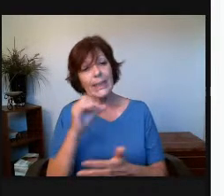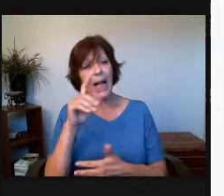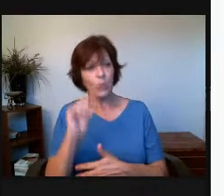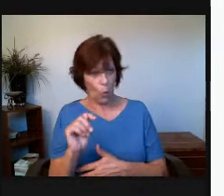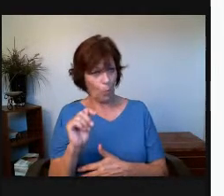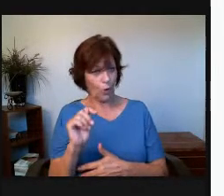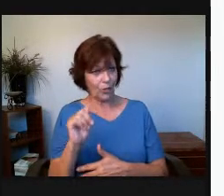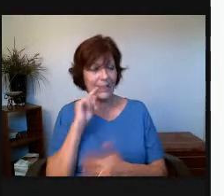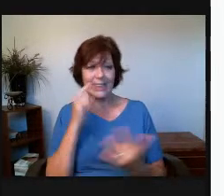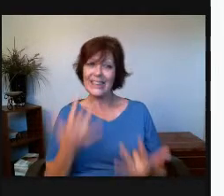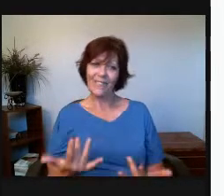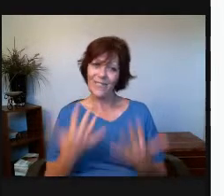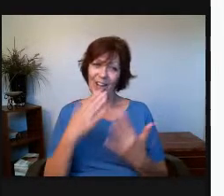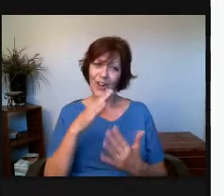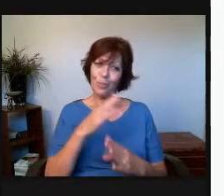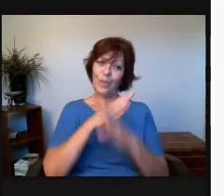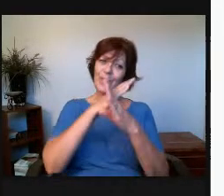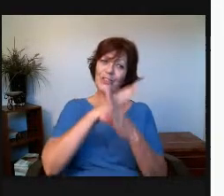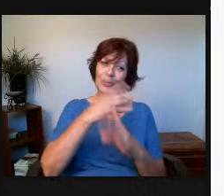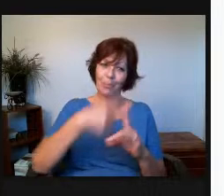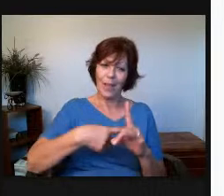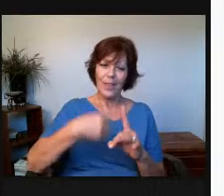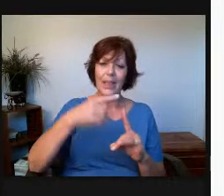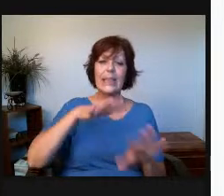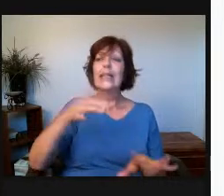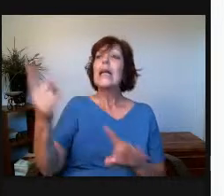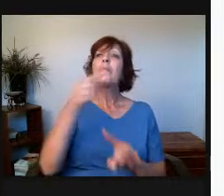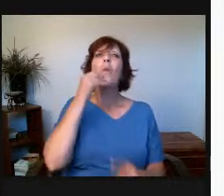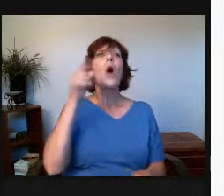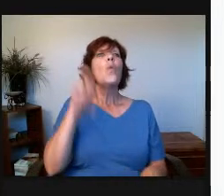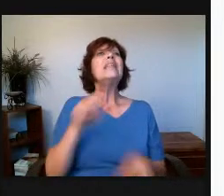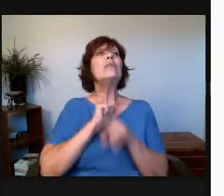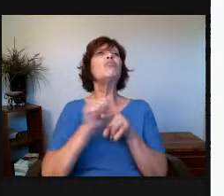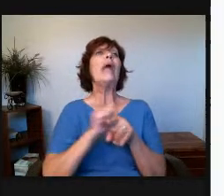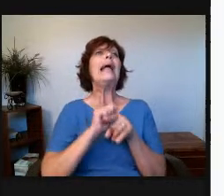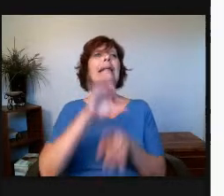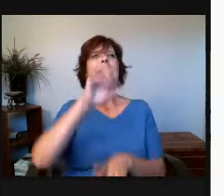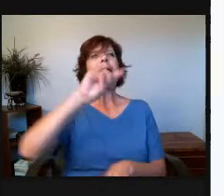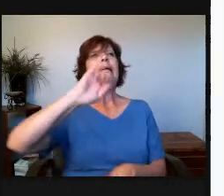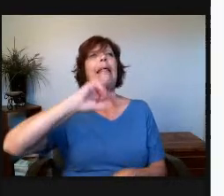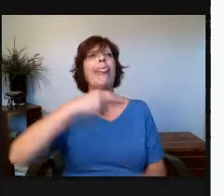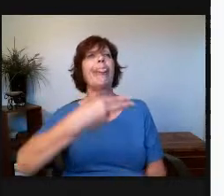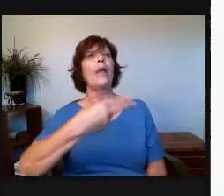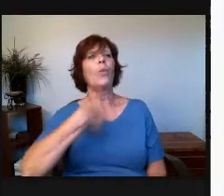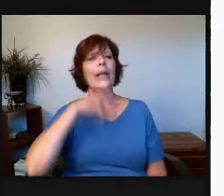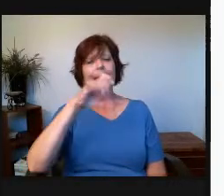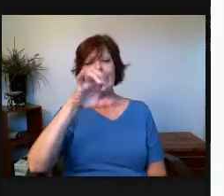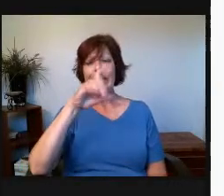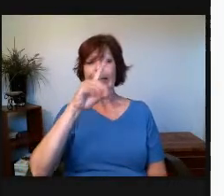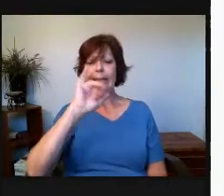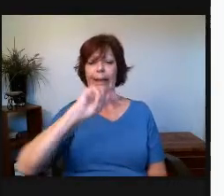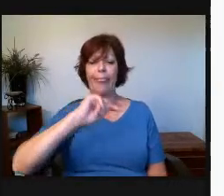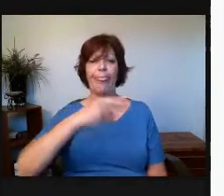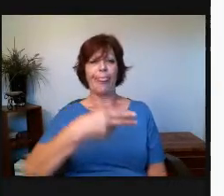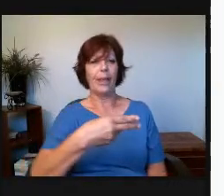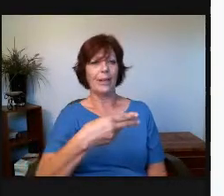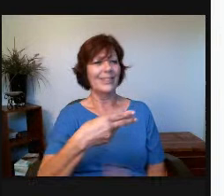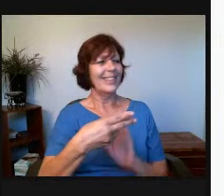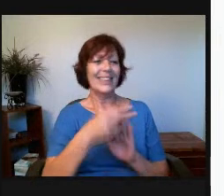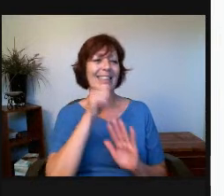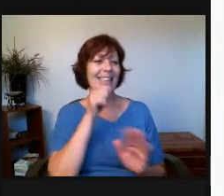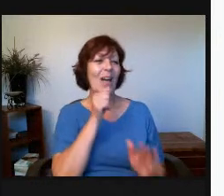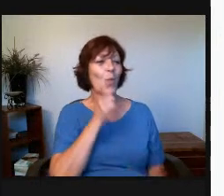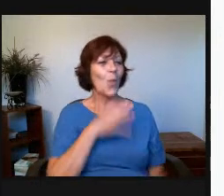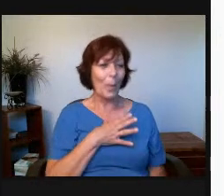October is Fire Prevention Month, they come home and they say, we need to practice Edith. We need to know Edith. Well, Edith isn't the name of a